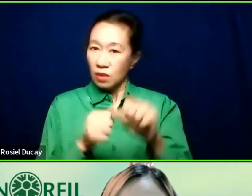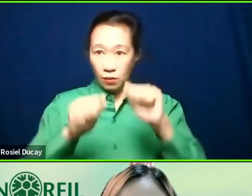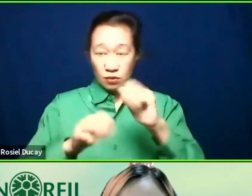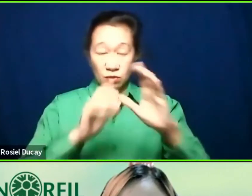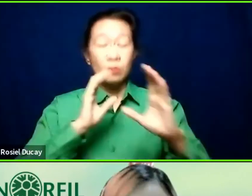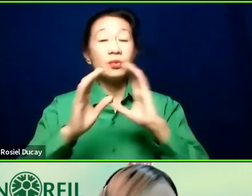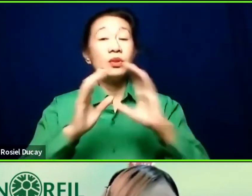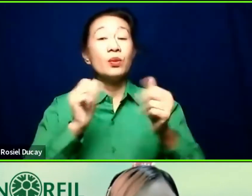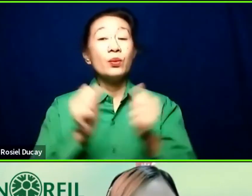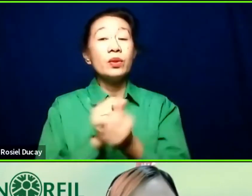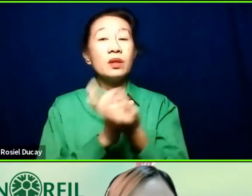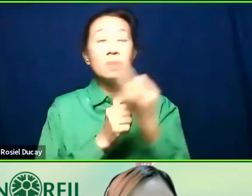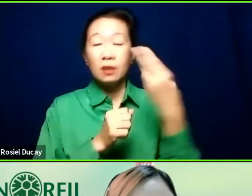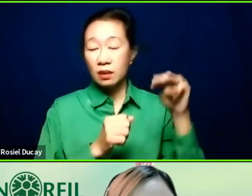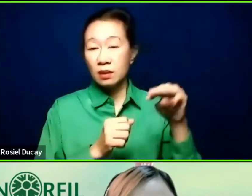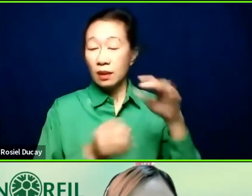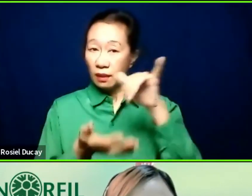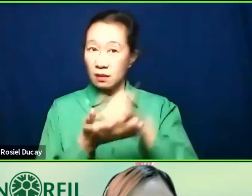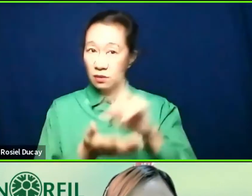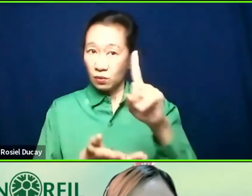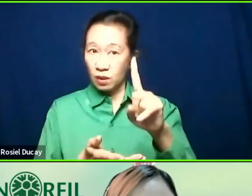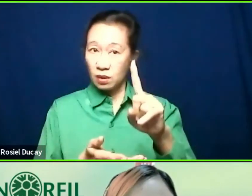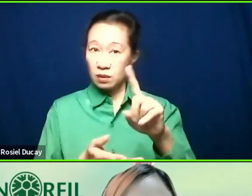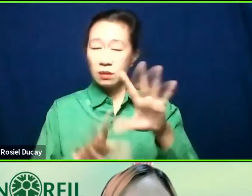din sa kanya, no? So that's one form